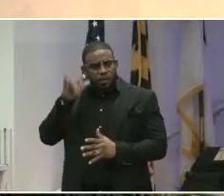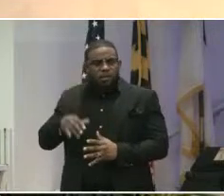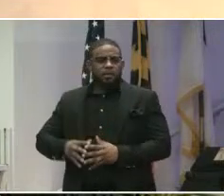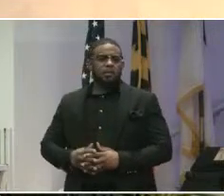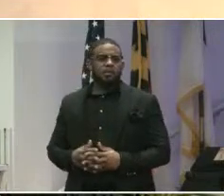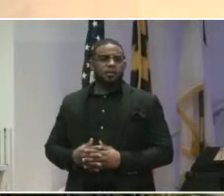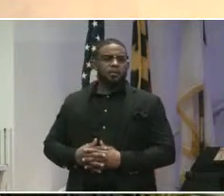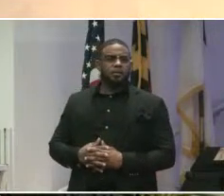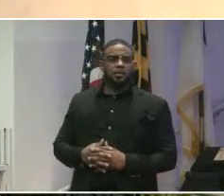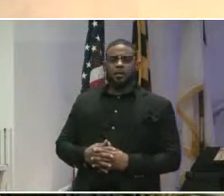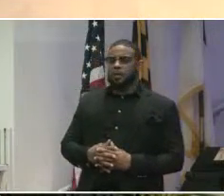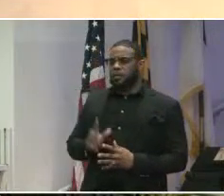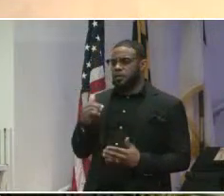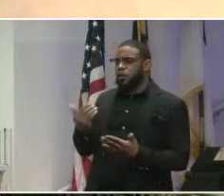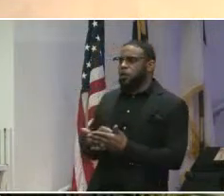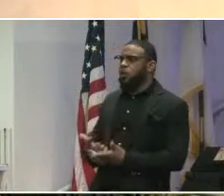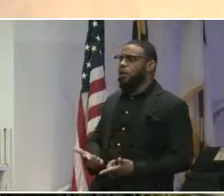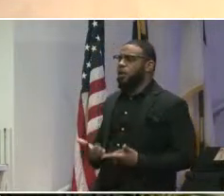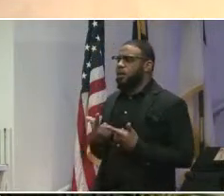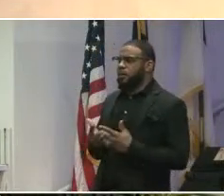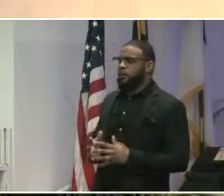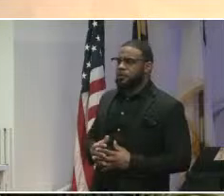praise for new life